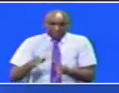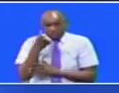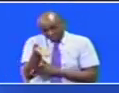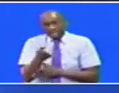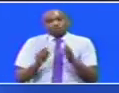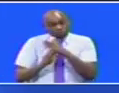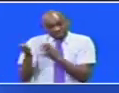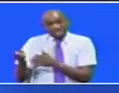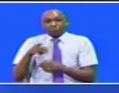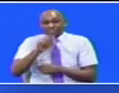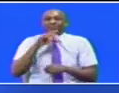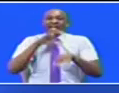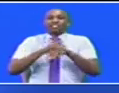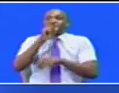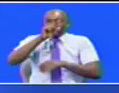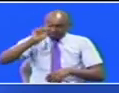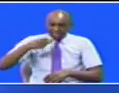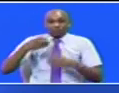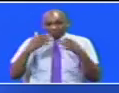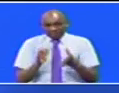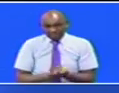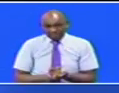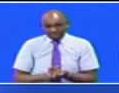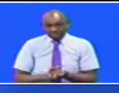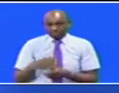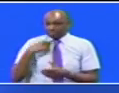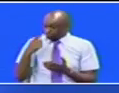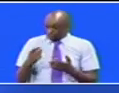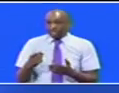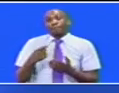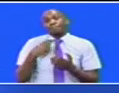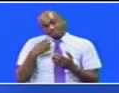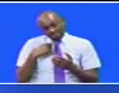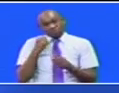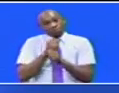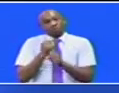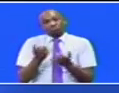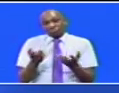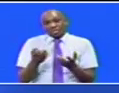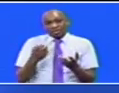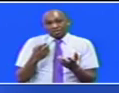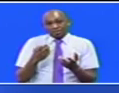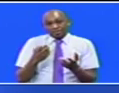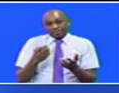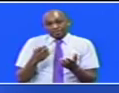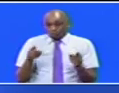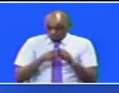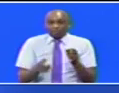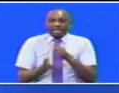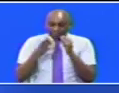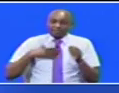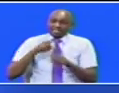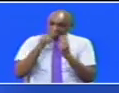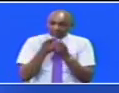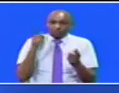prize, and walked away with 1 million shillings. I had a wonderful season with my team. I also helped my team to